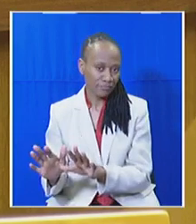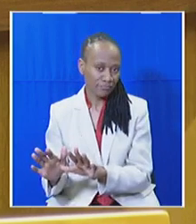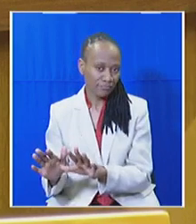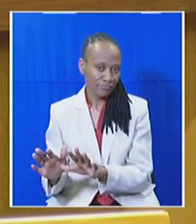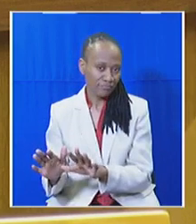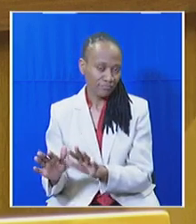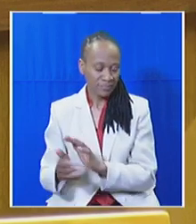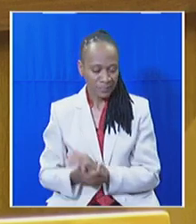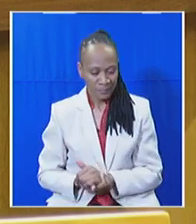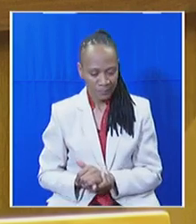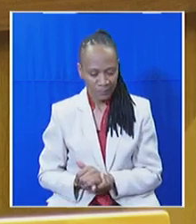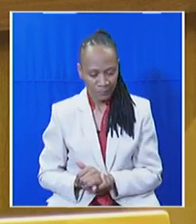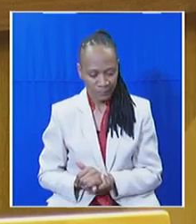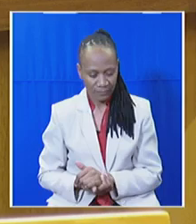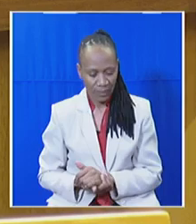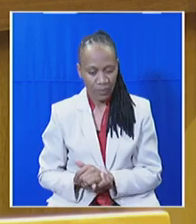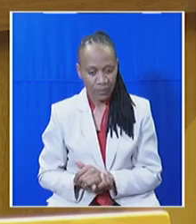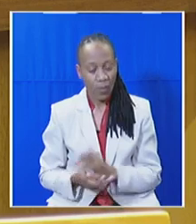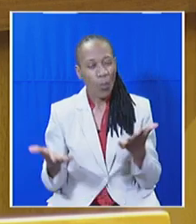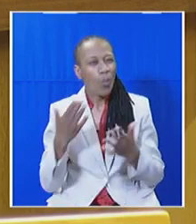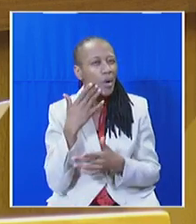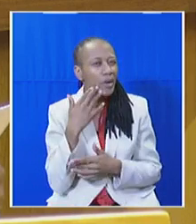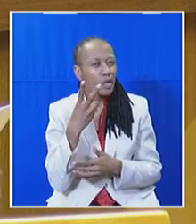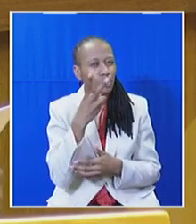architecture in